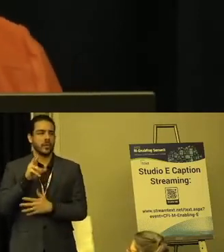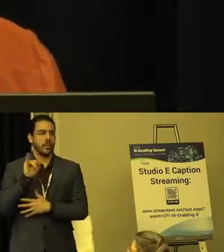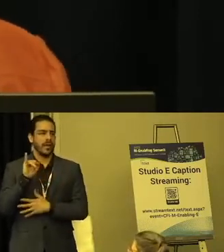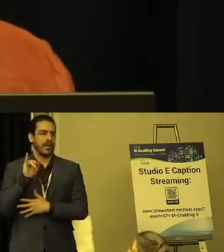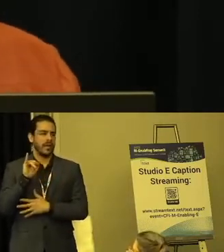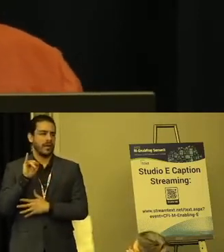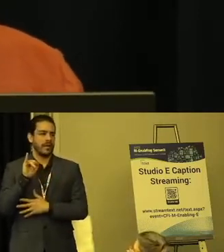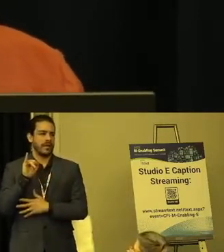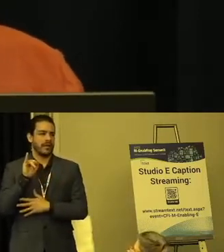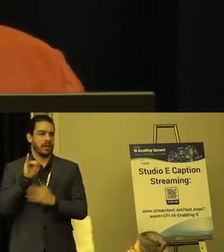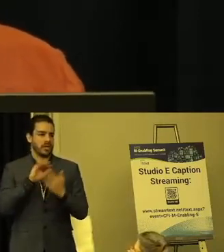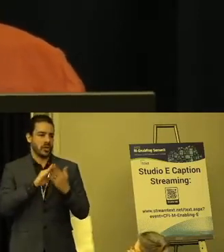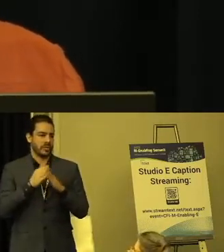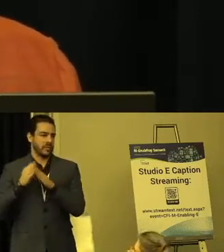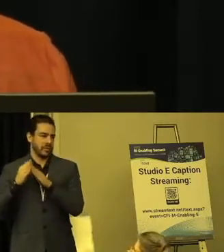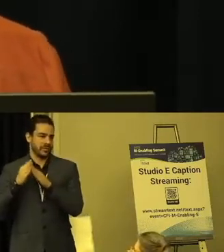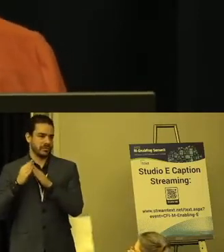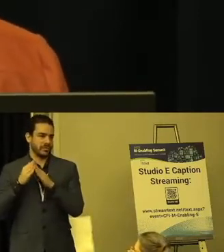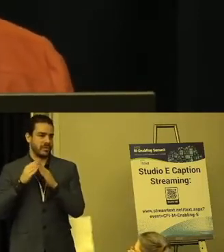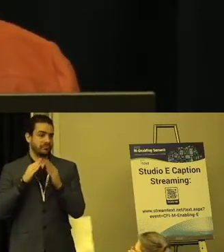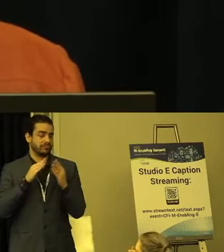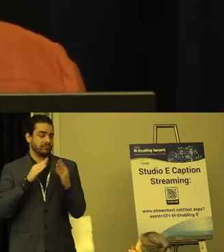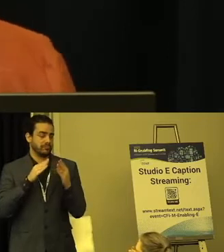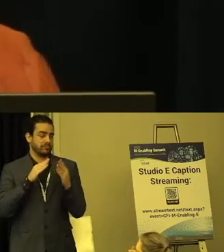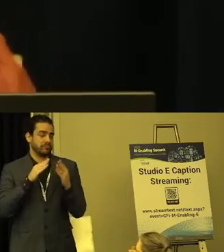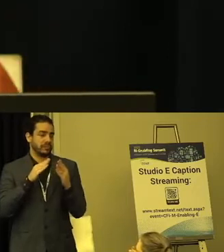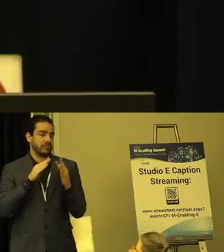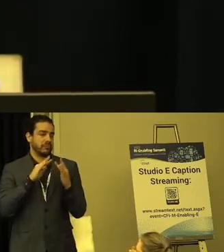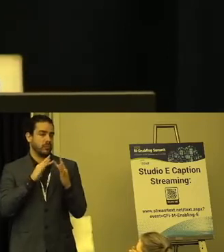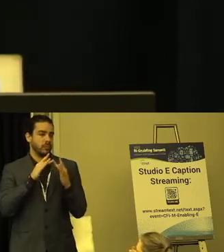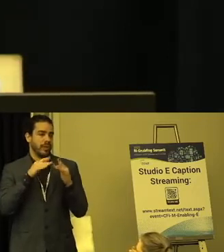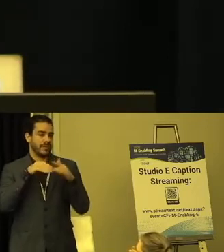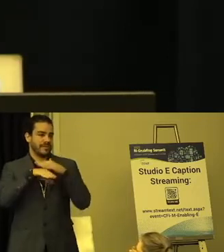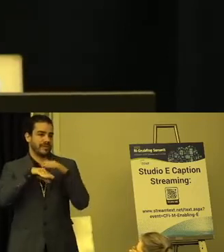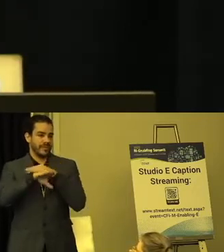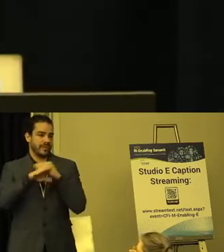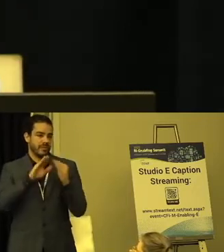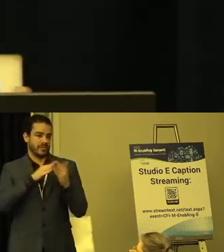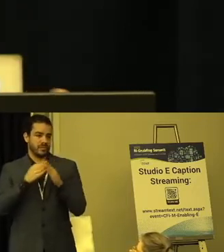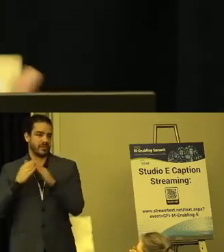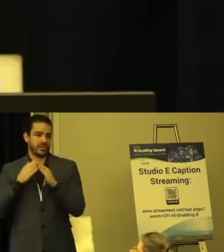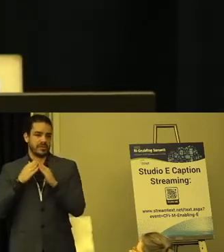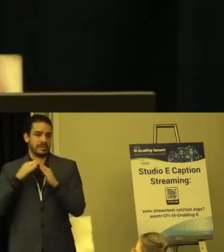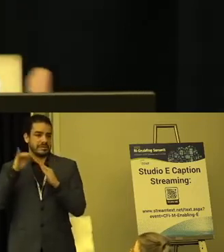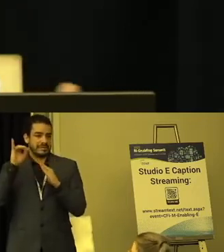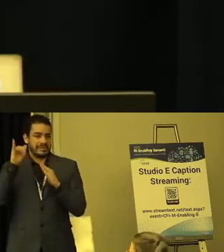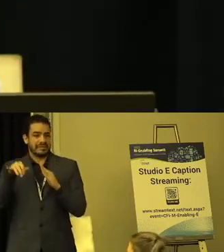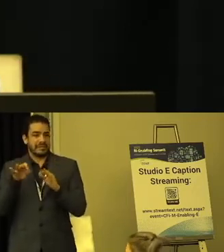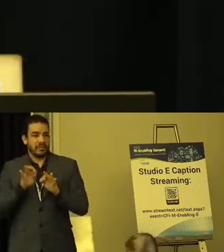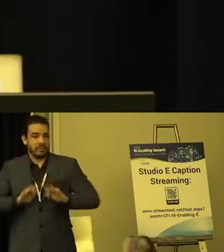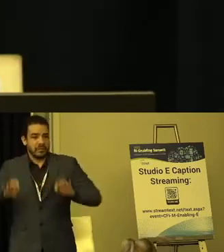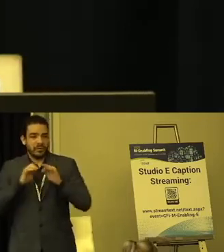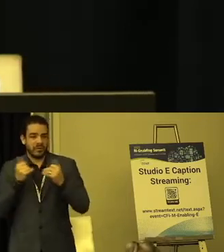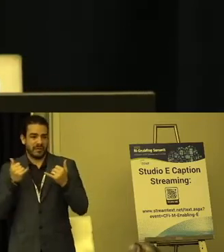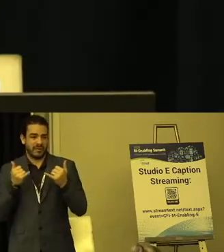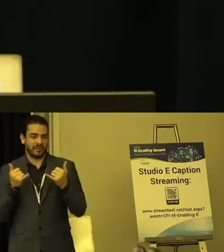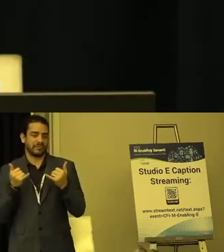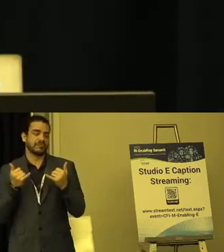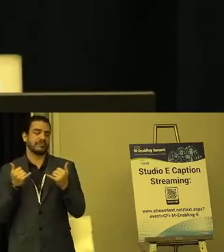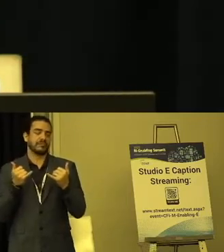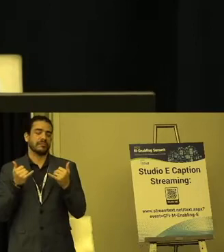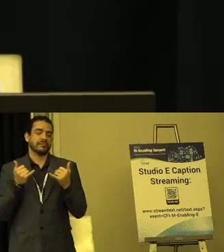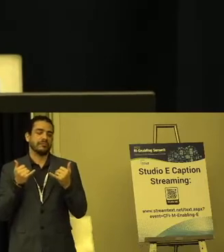web accessibility community, is also a very important piece of that. So one of the things I've been working on